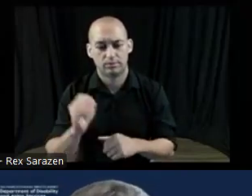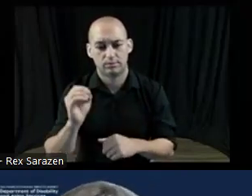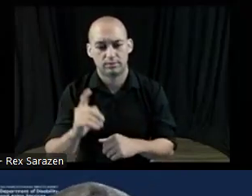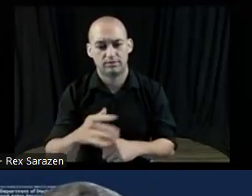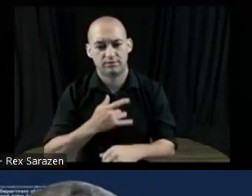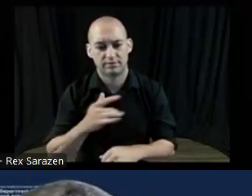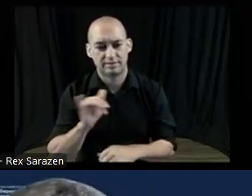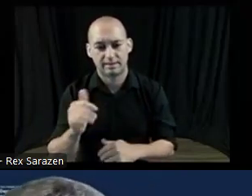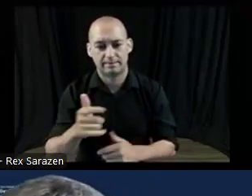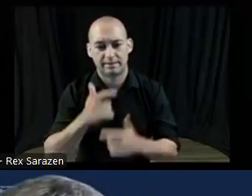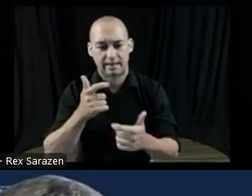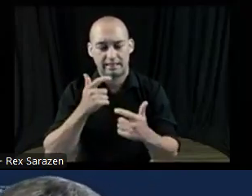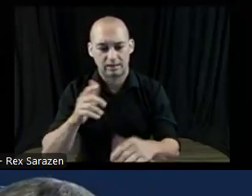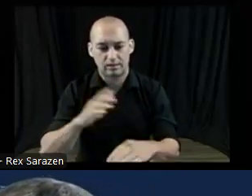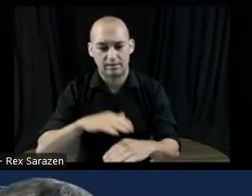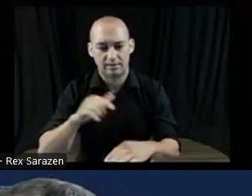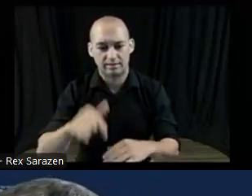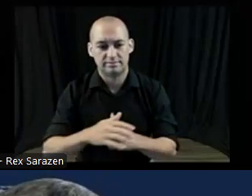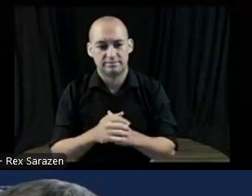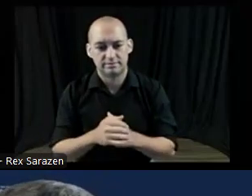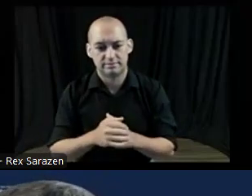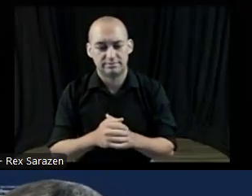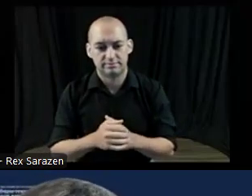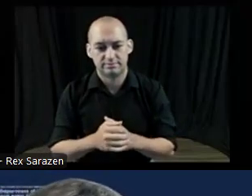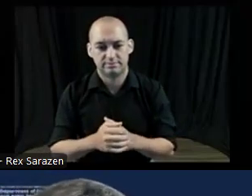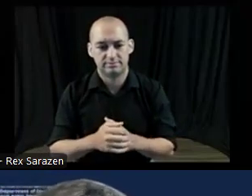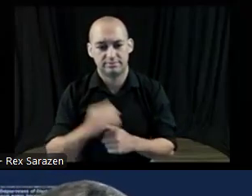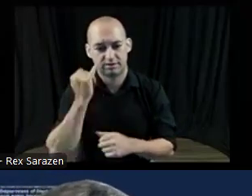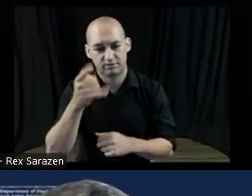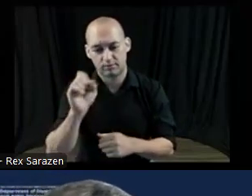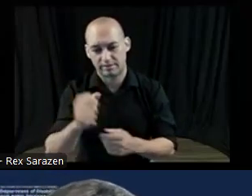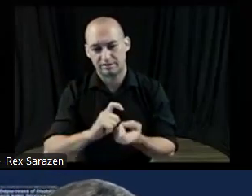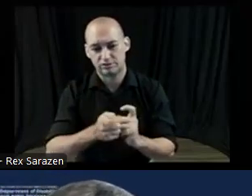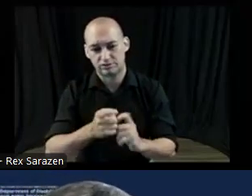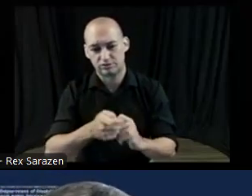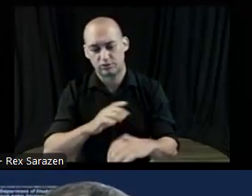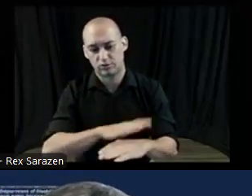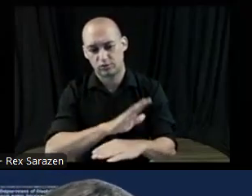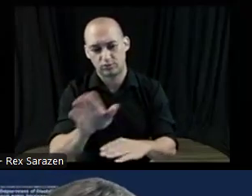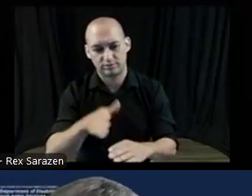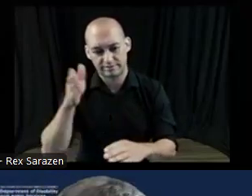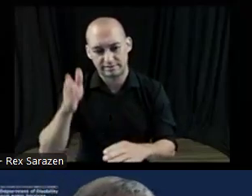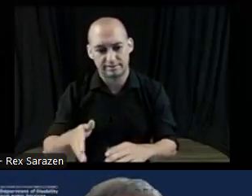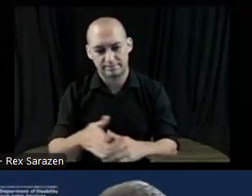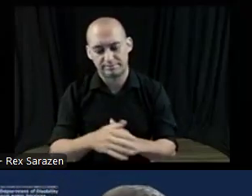on this end, so I'll, if you can adjust on your end, I apologize for whatever's happening on this end.